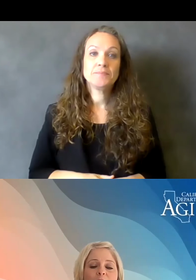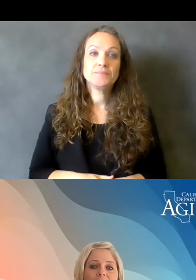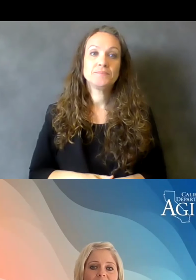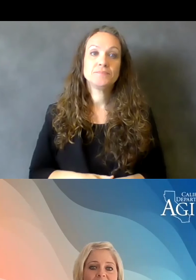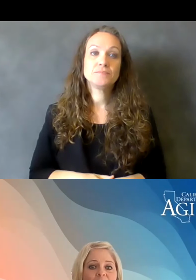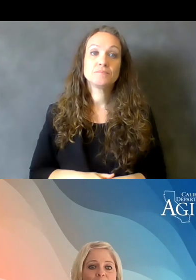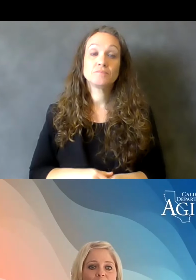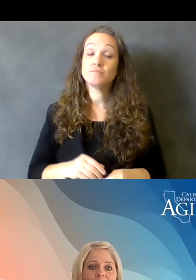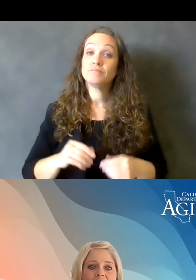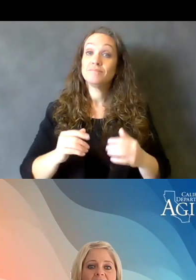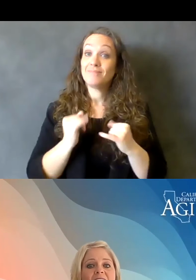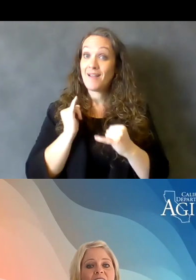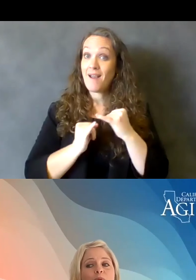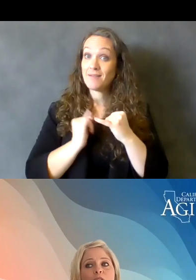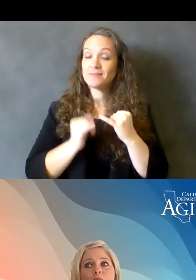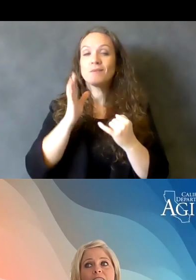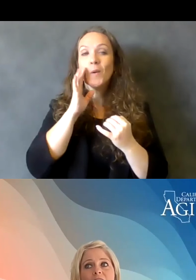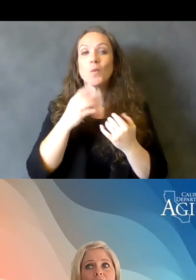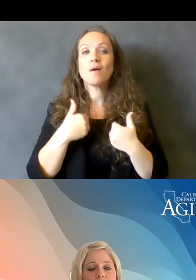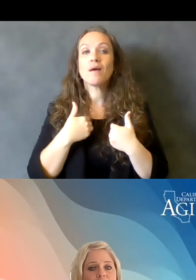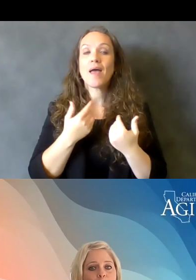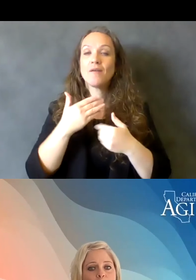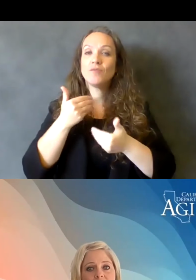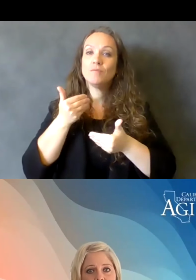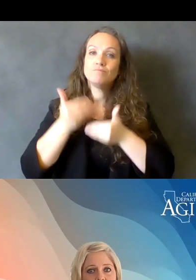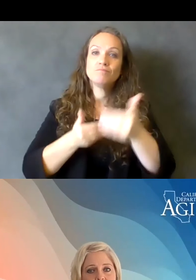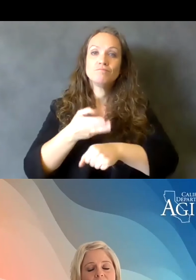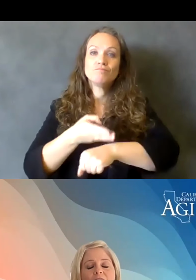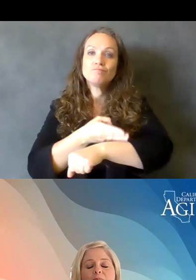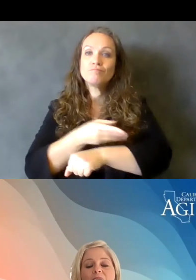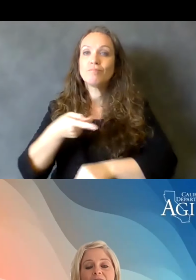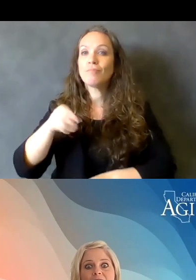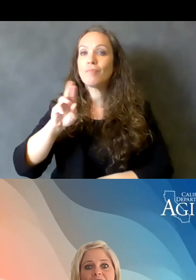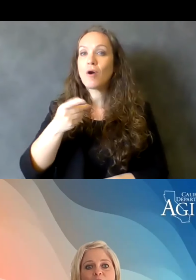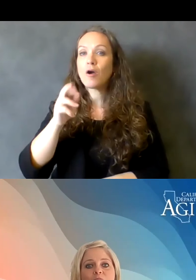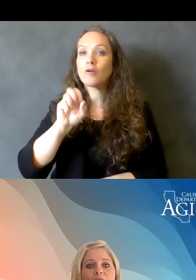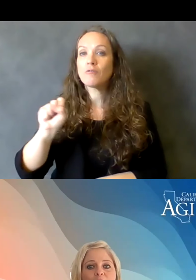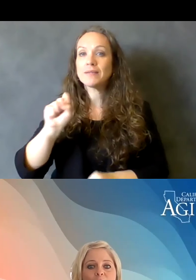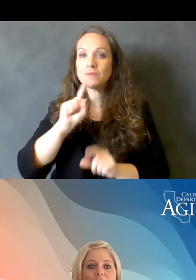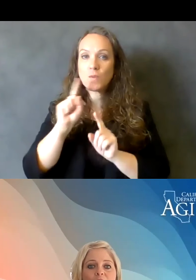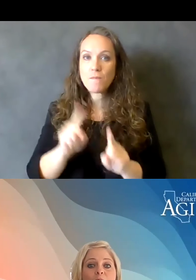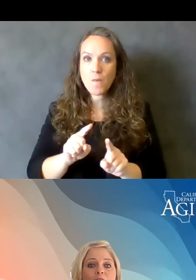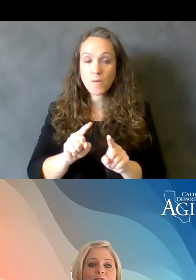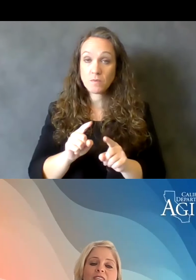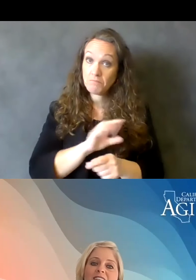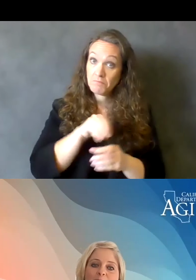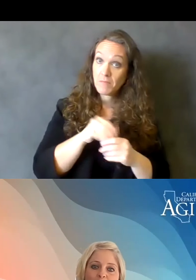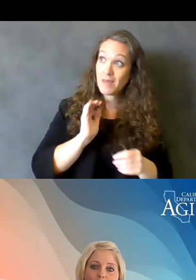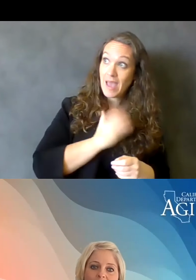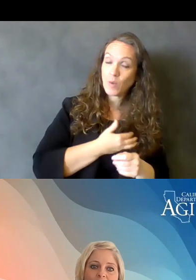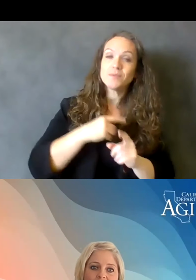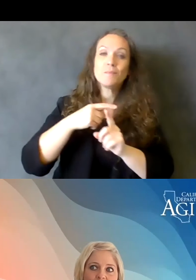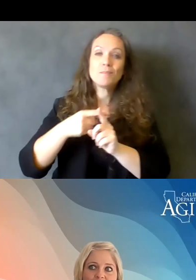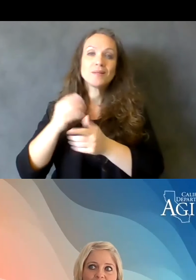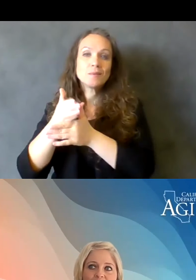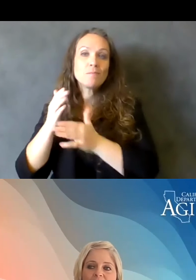be releasing this in early May, and it will include not just the Department of Aging's activities, but also our partners in the Master